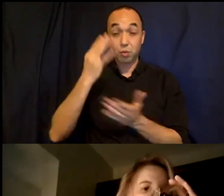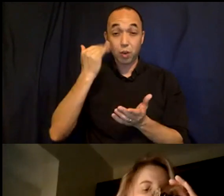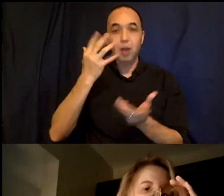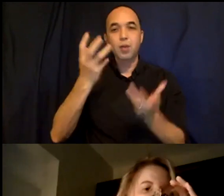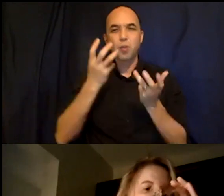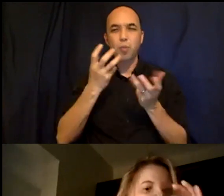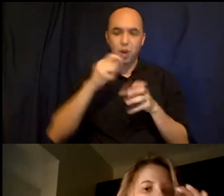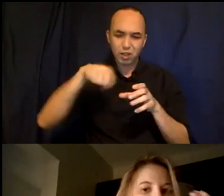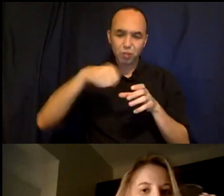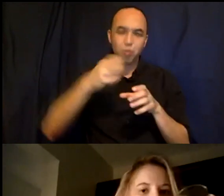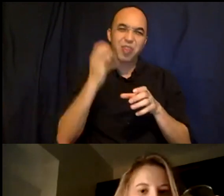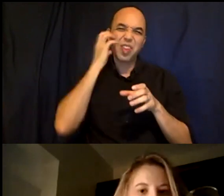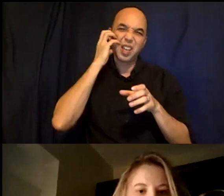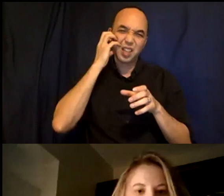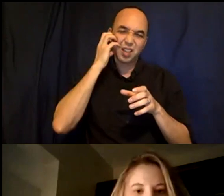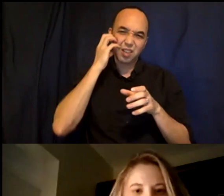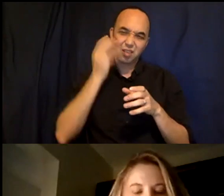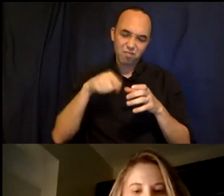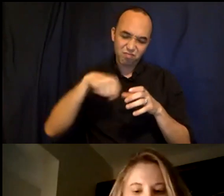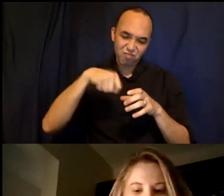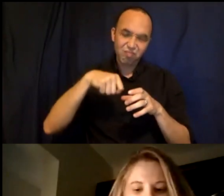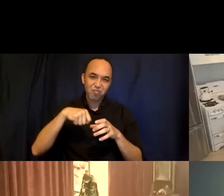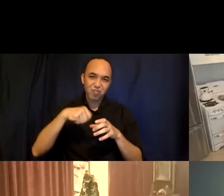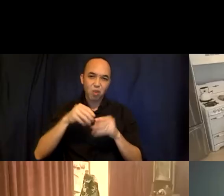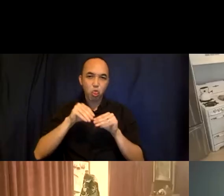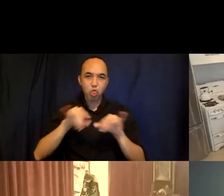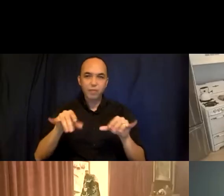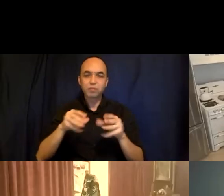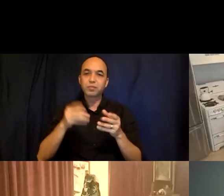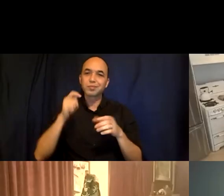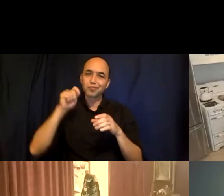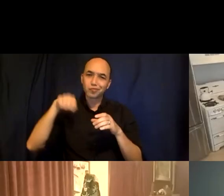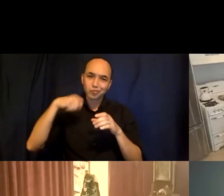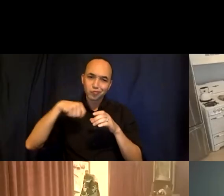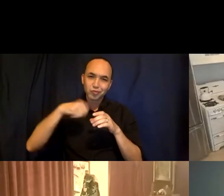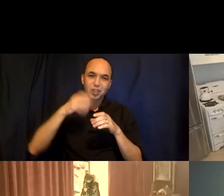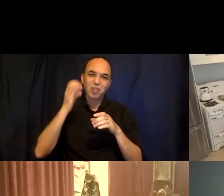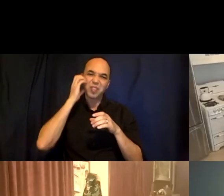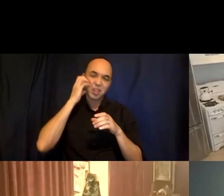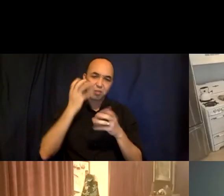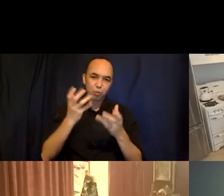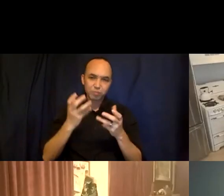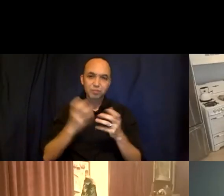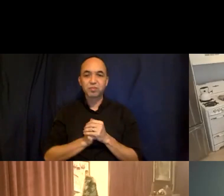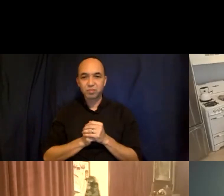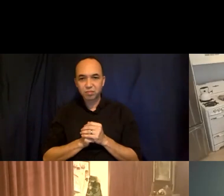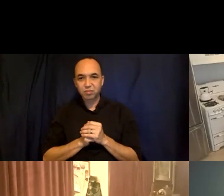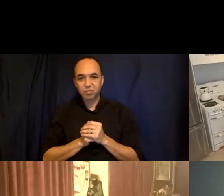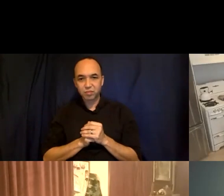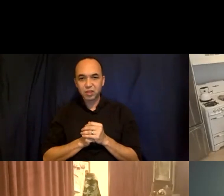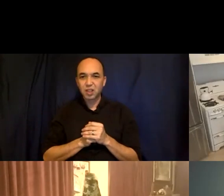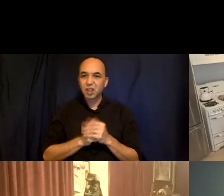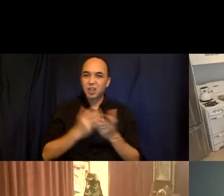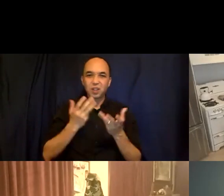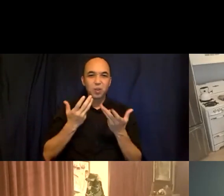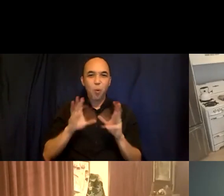just helps thicken it up a little bit so it doesn't stay too watery, like I said earlier, and